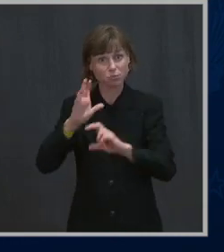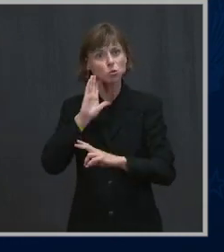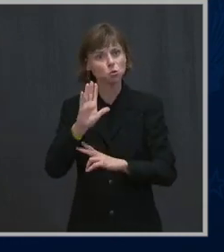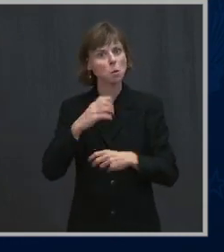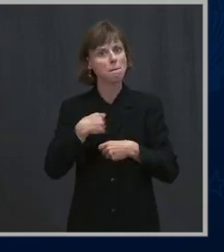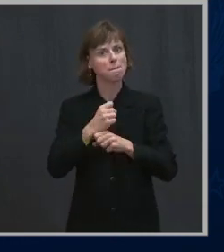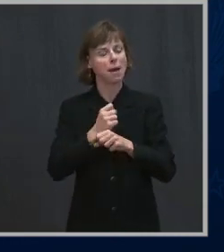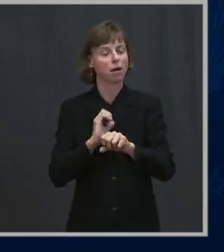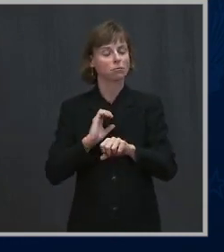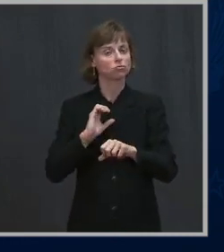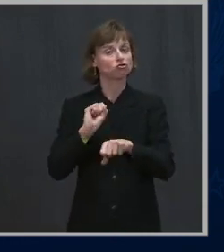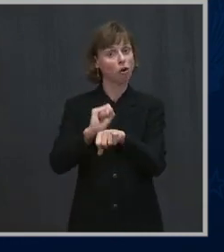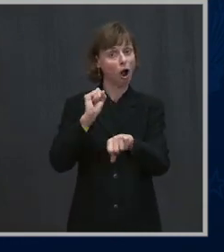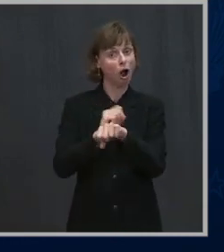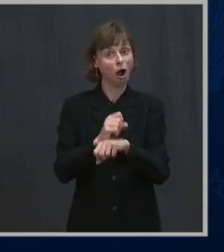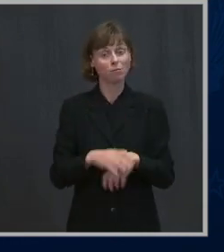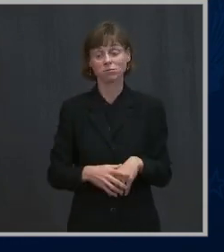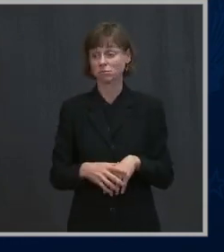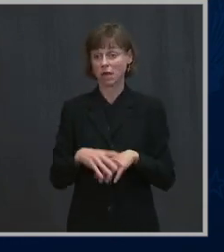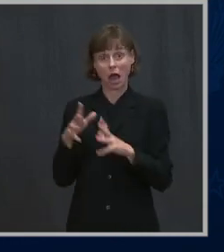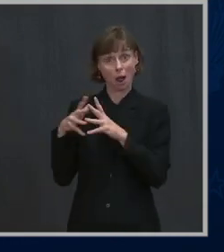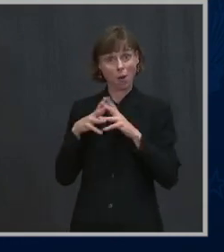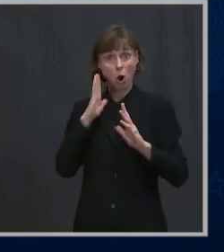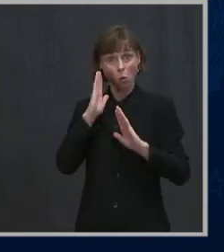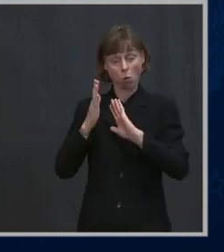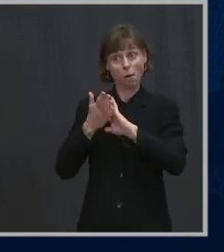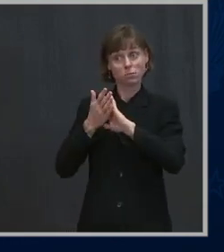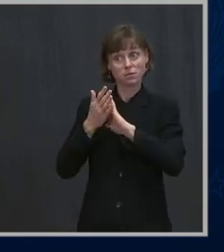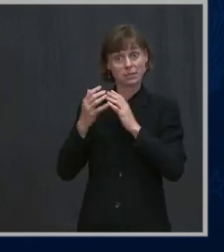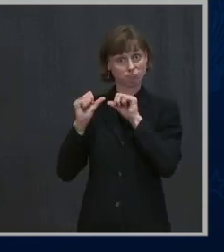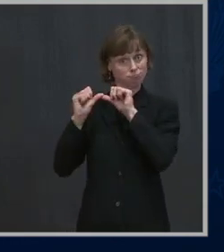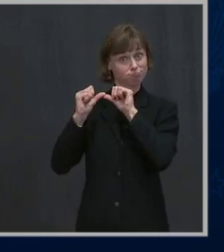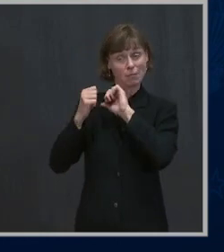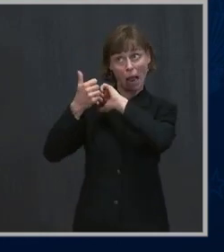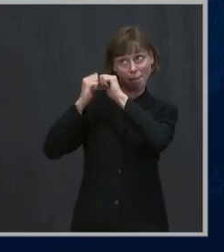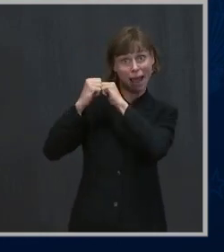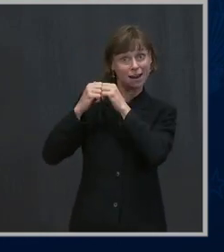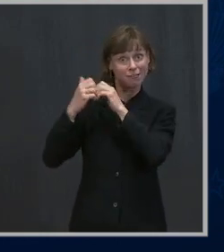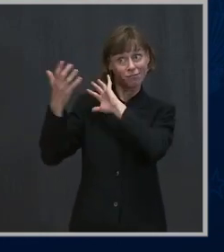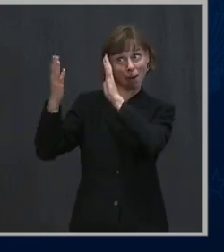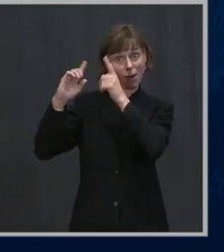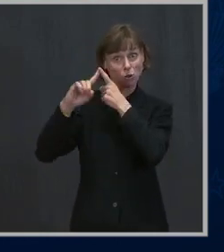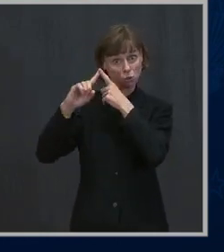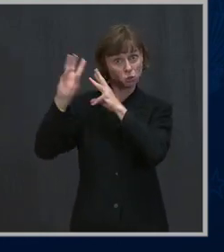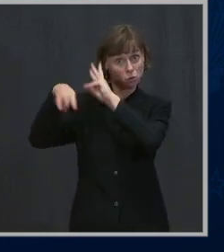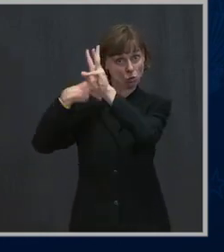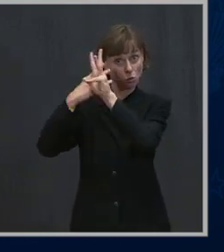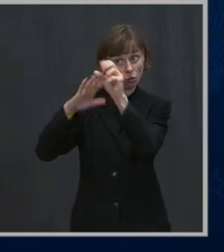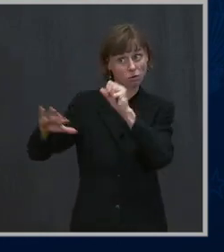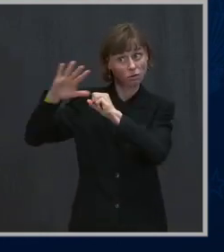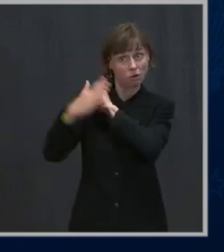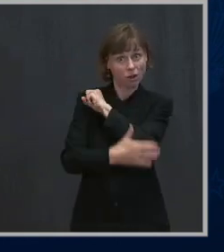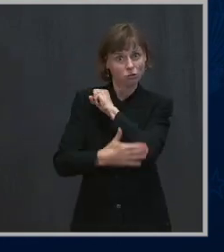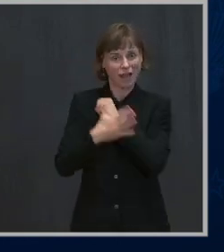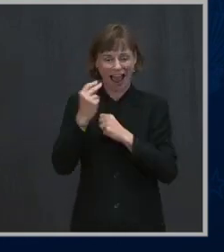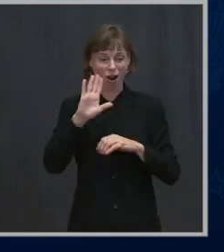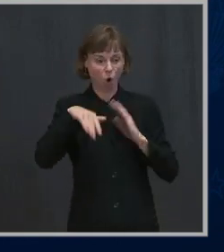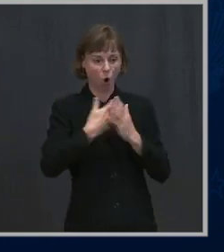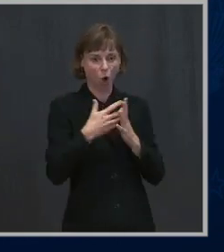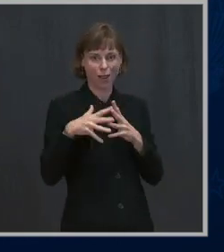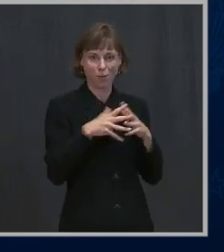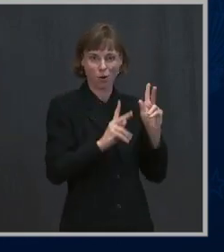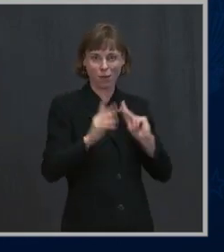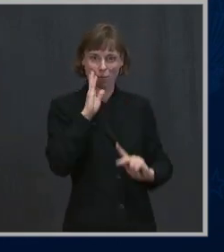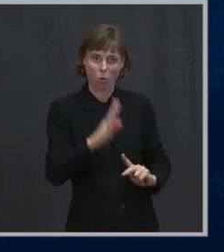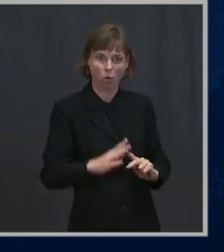maintain america's competitive edge globally and ensure all americans share in the dividends if we invest in